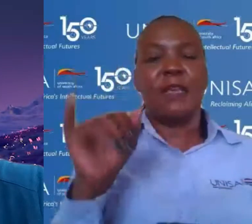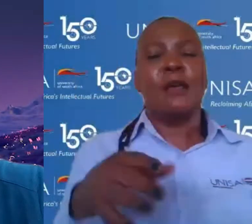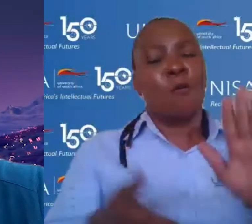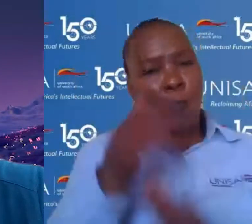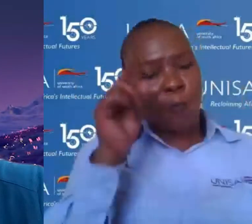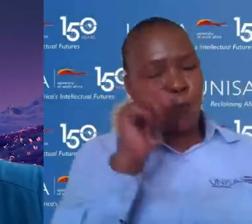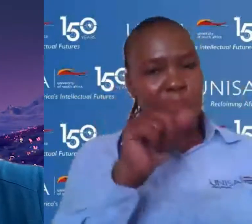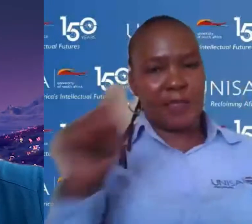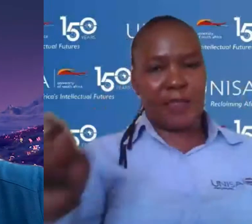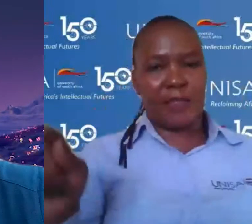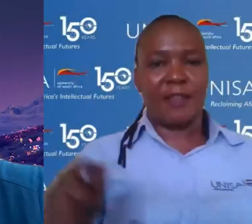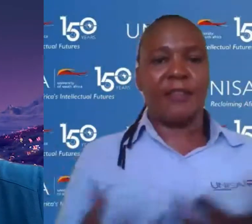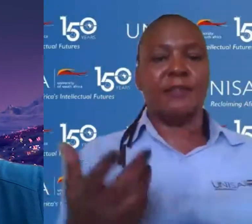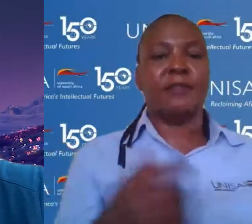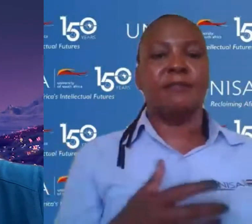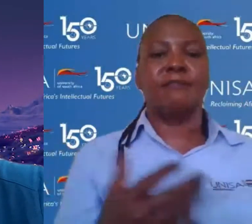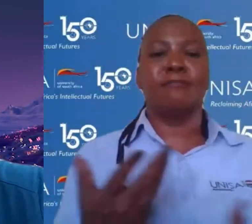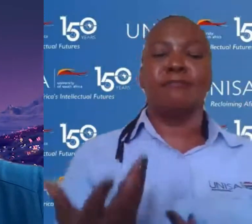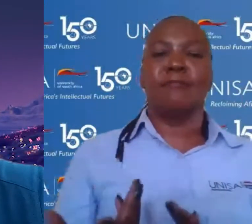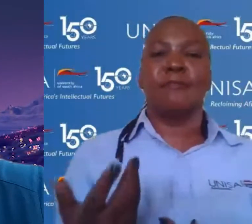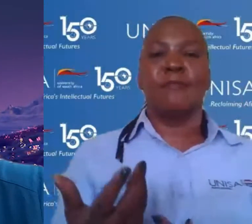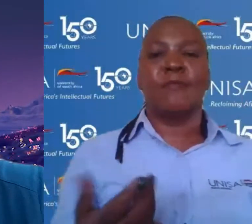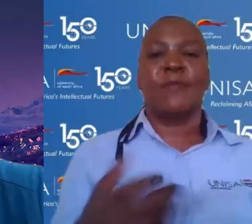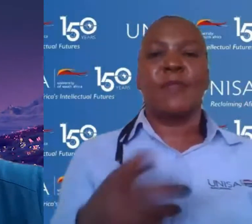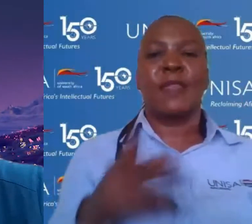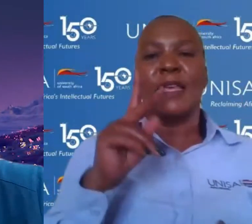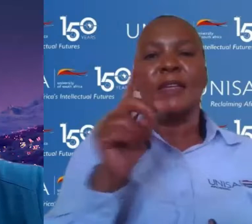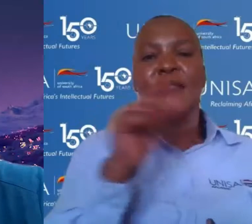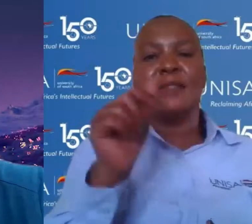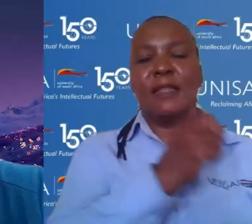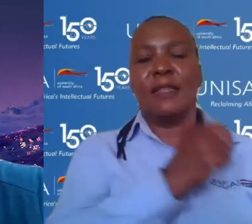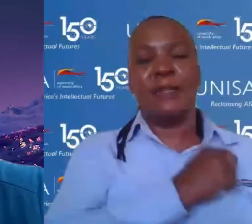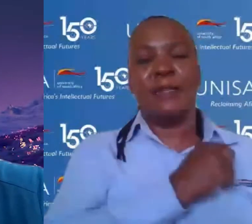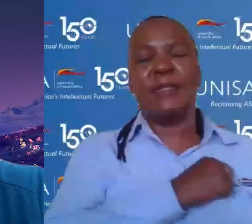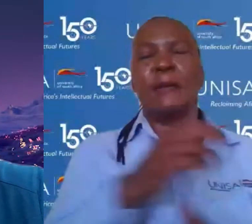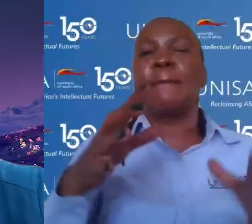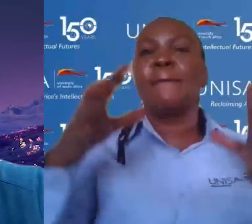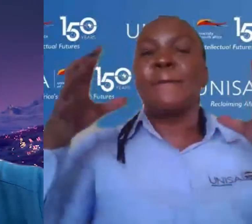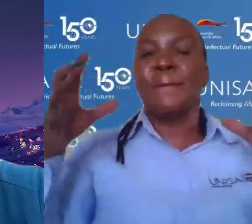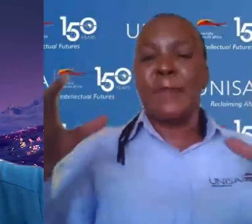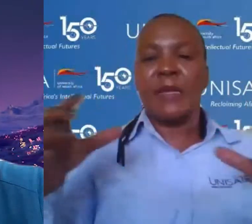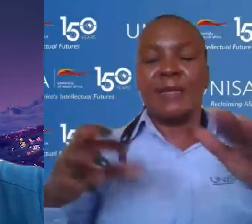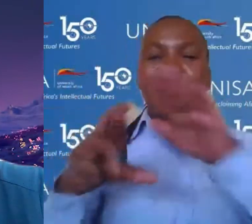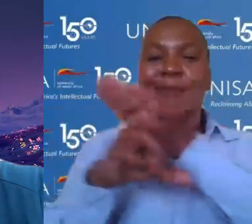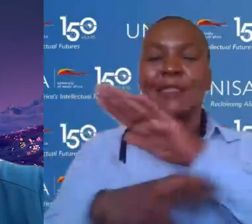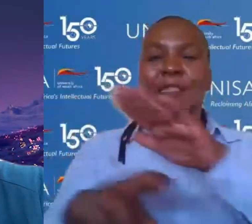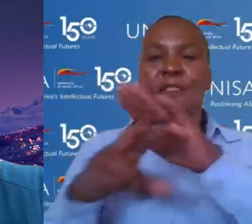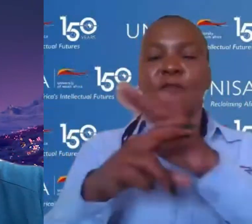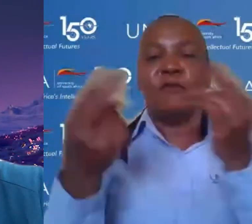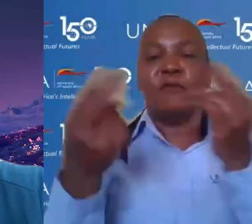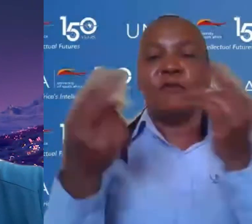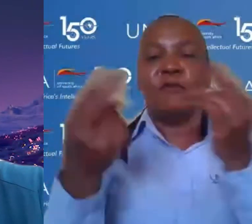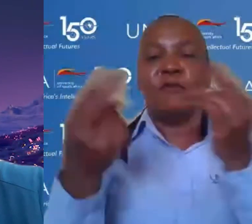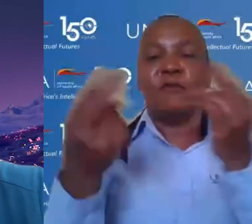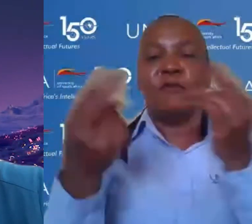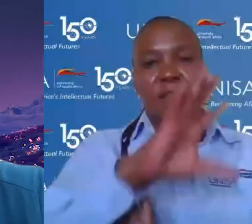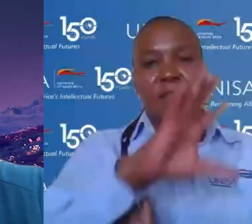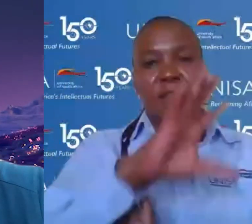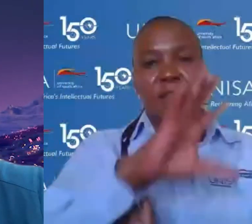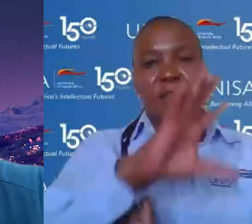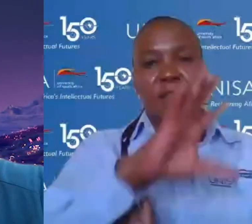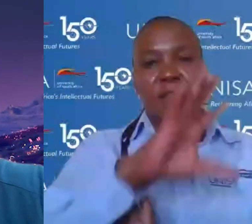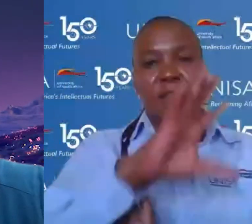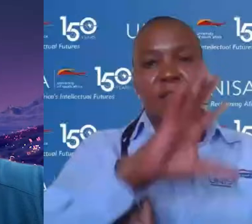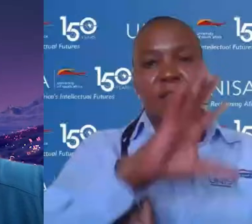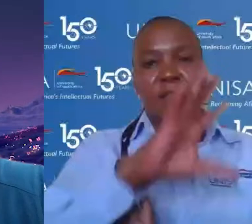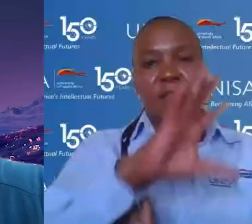In fact, KwaZulu-Natal is one of the biggest regions of this university. So you will find